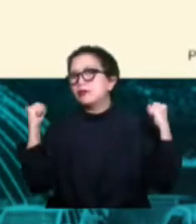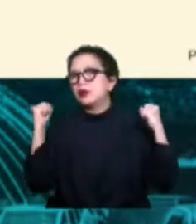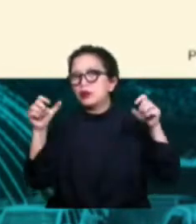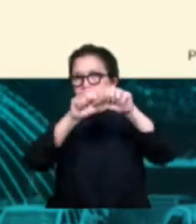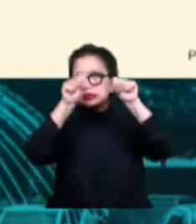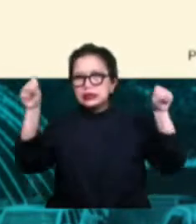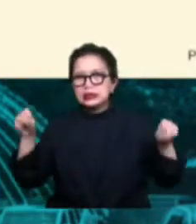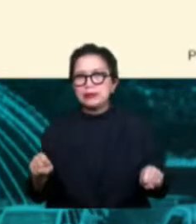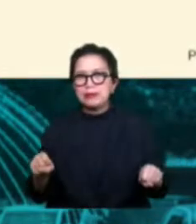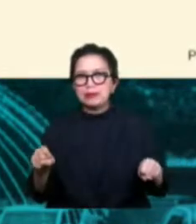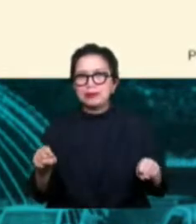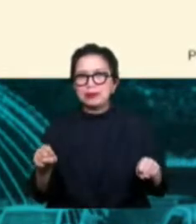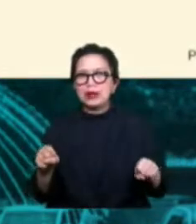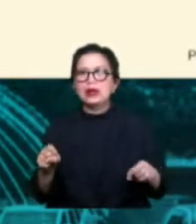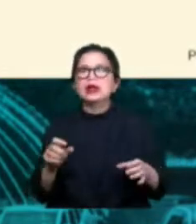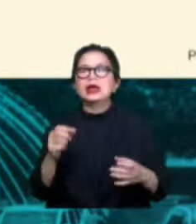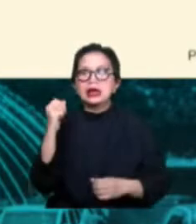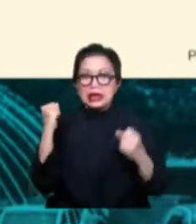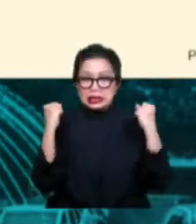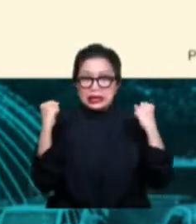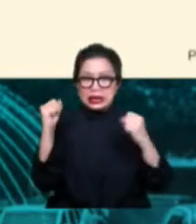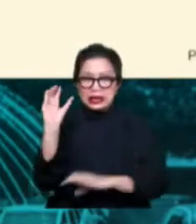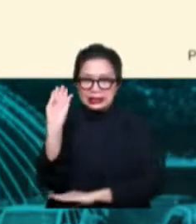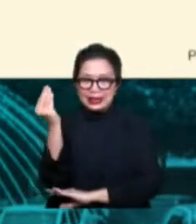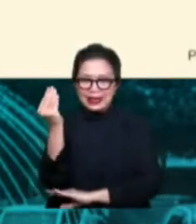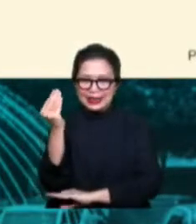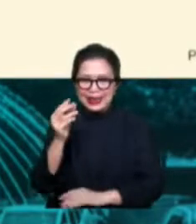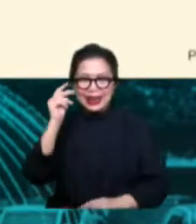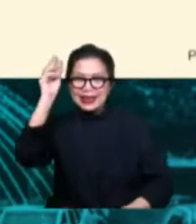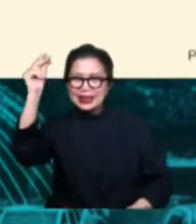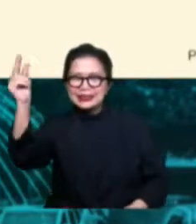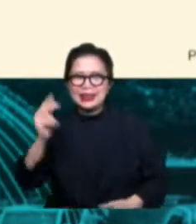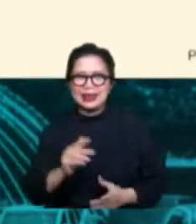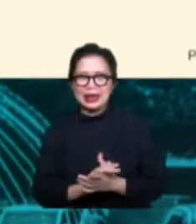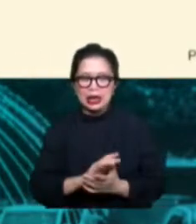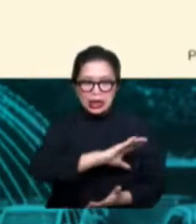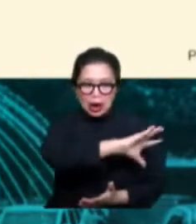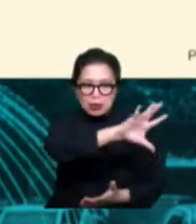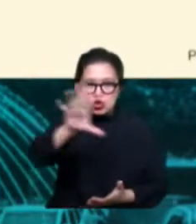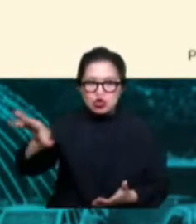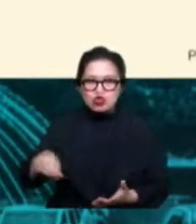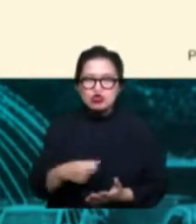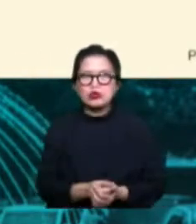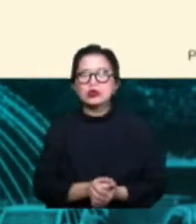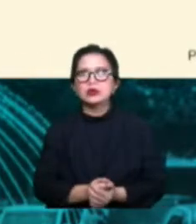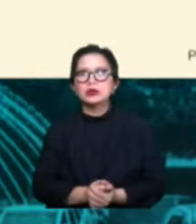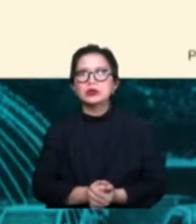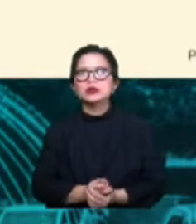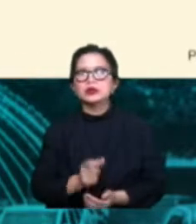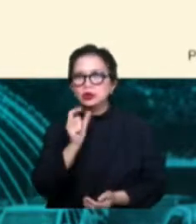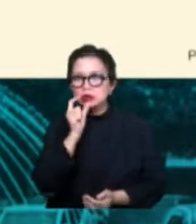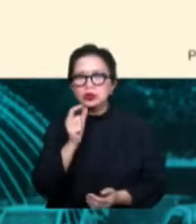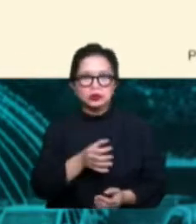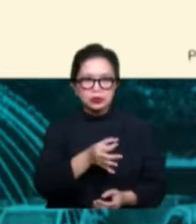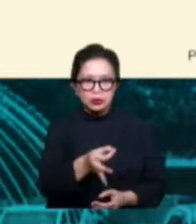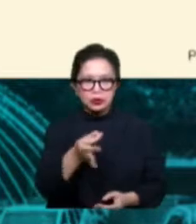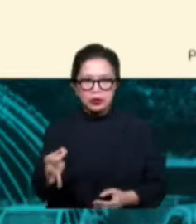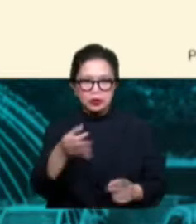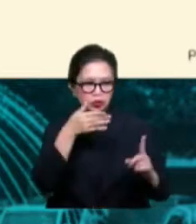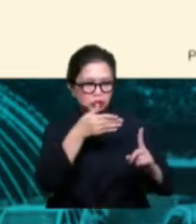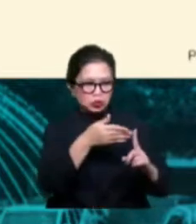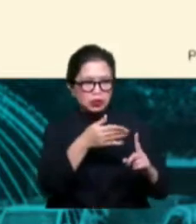comprehensive plan of urban revitalization that aim to improve the quality of